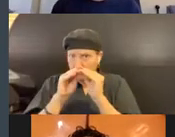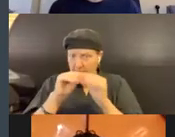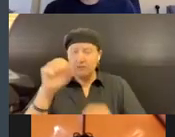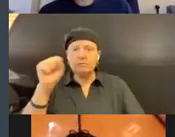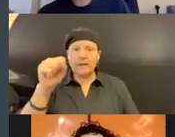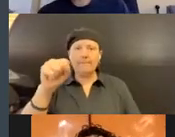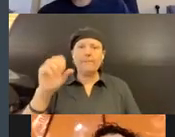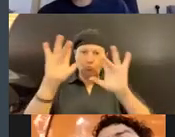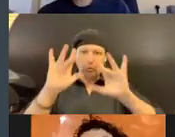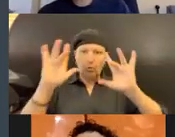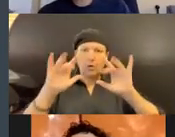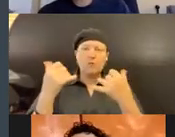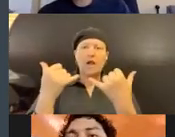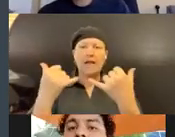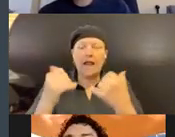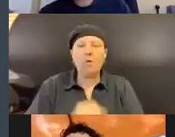Um,